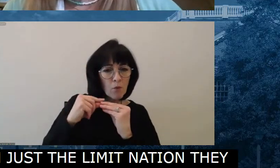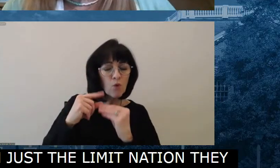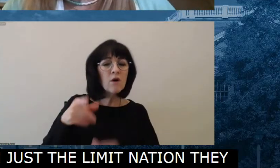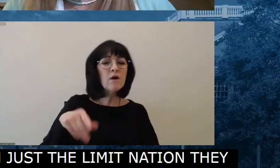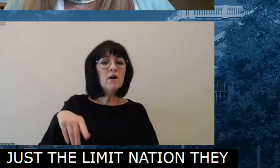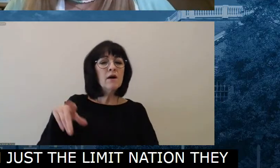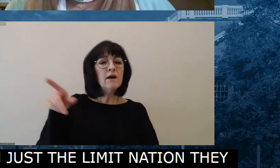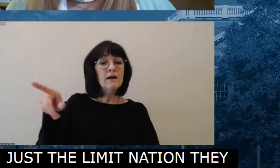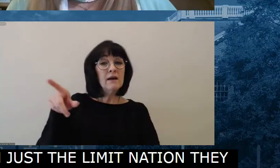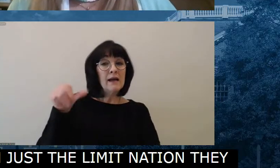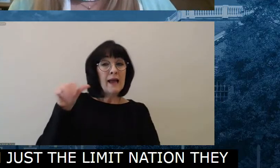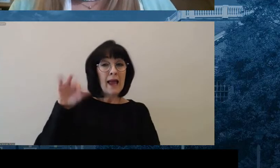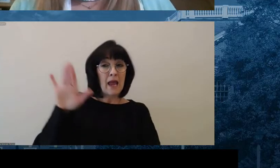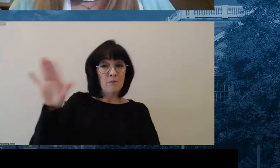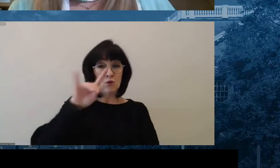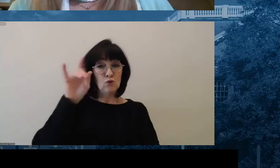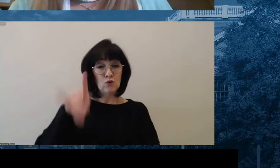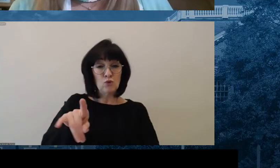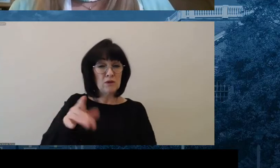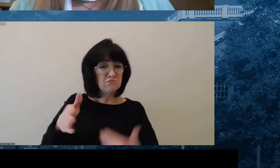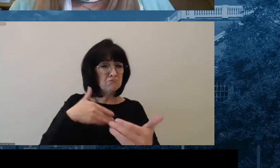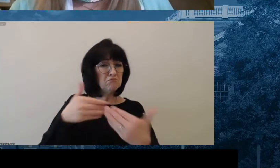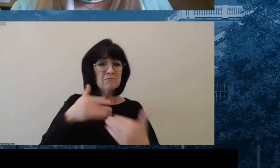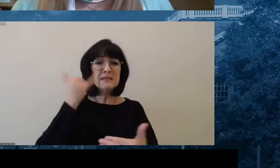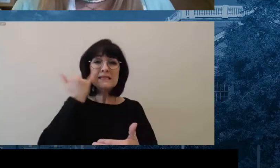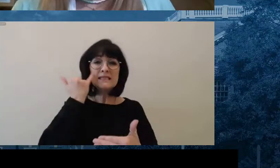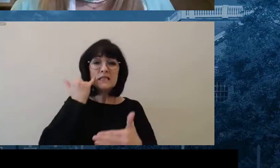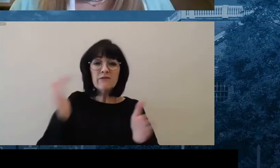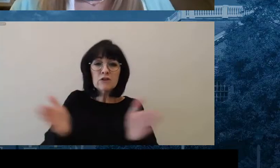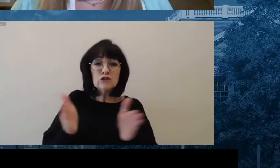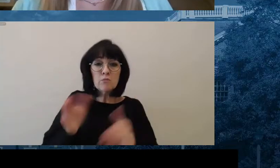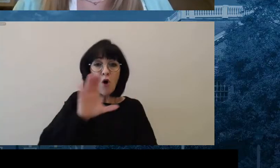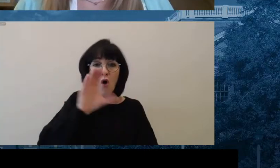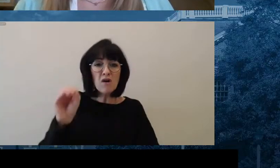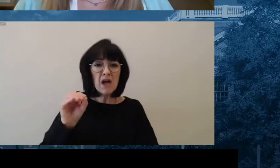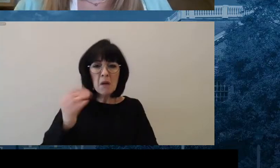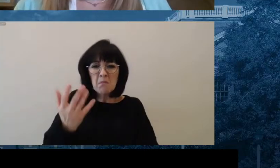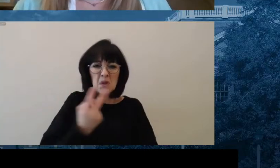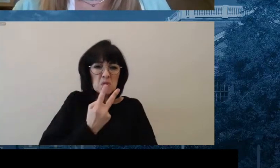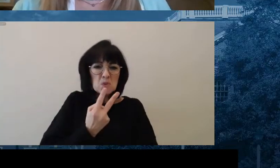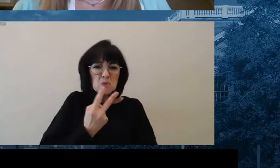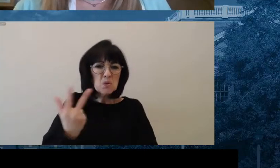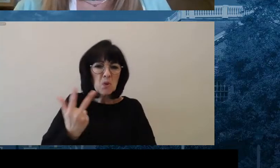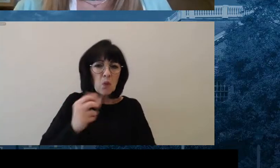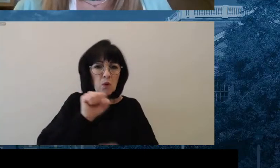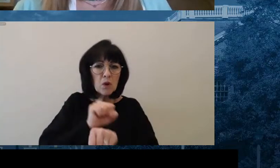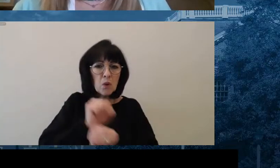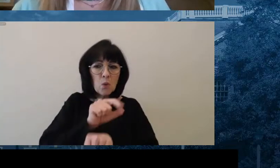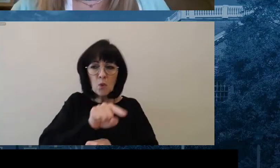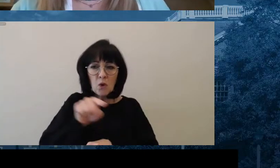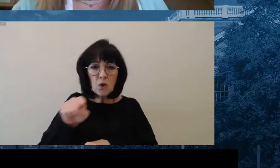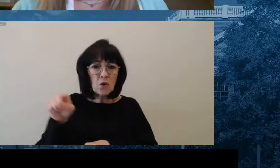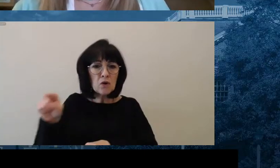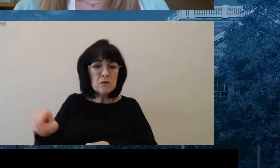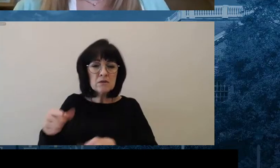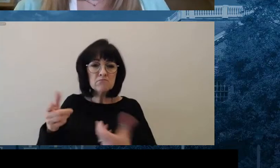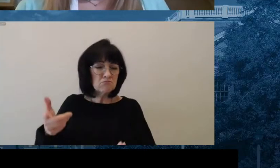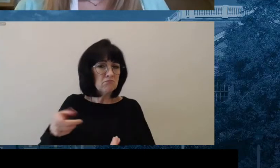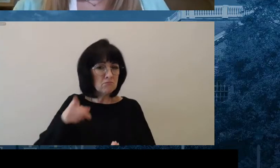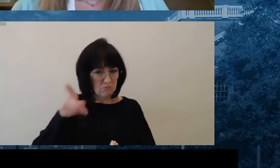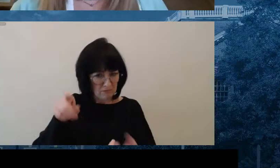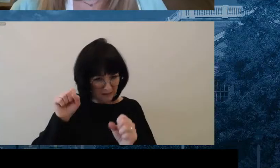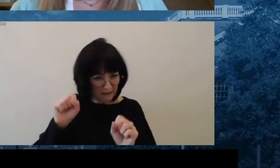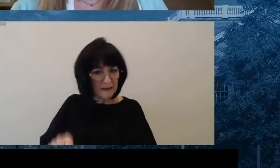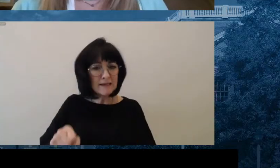question, even small employers, even if you've just got a couple, that you want that fit in the group,